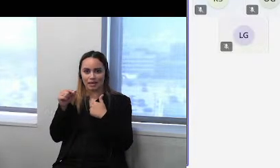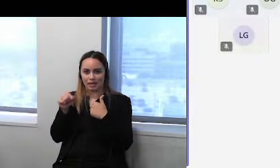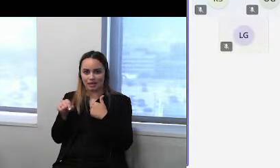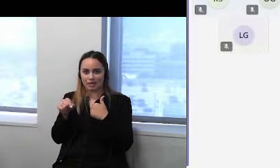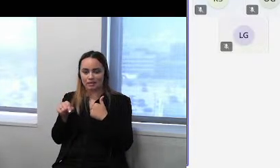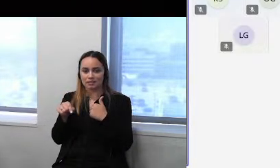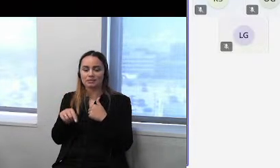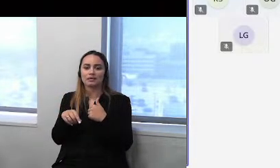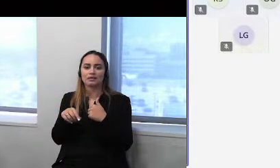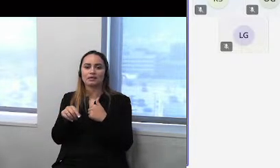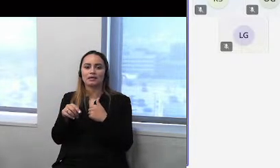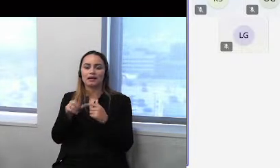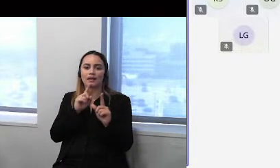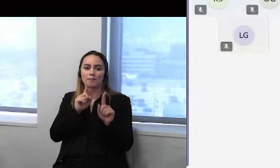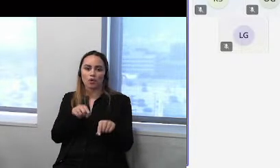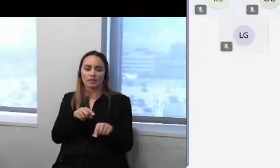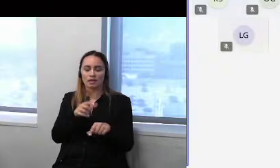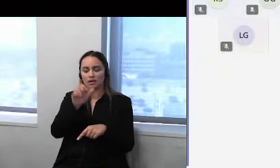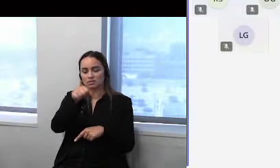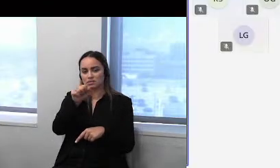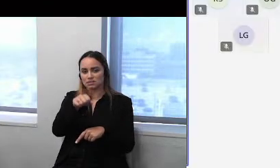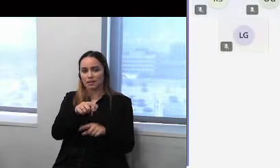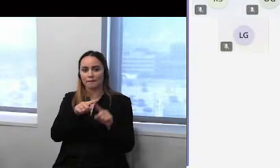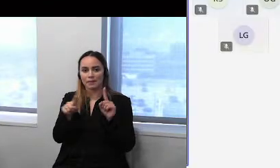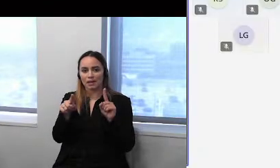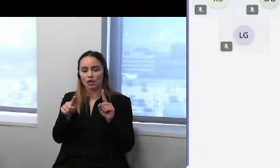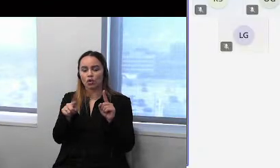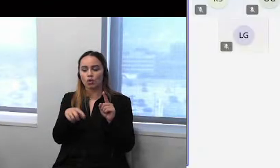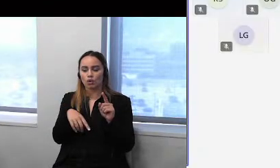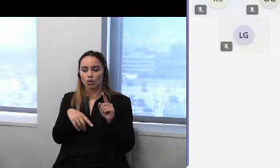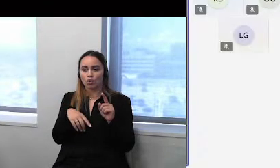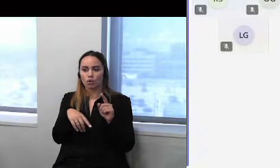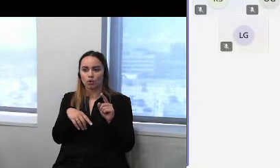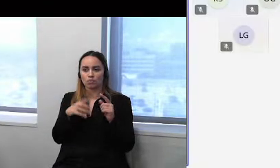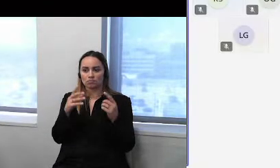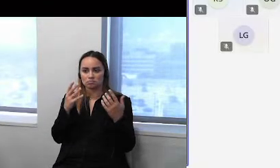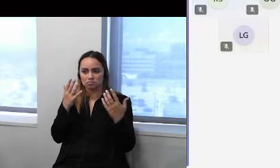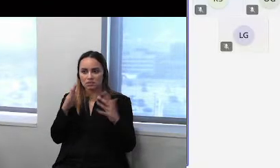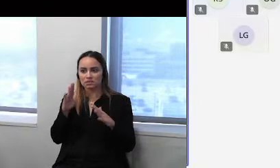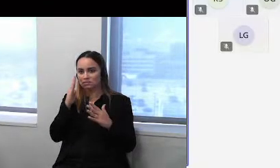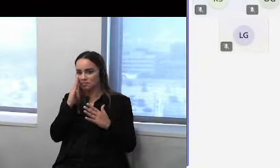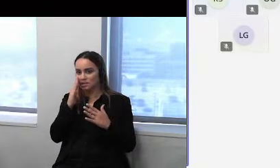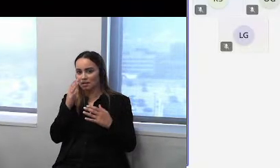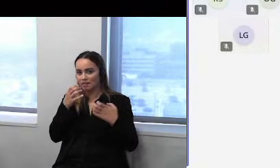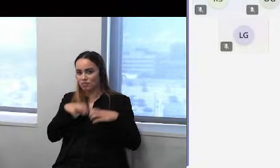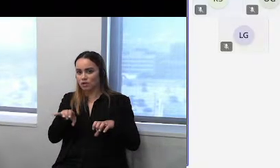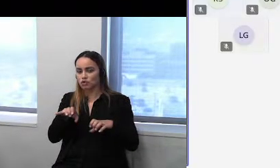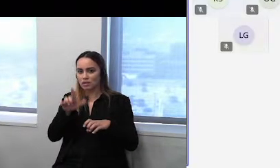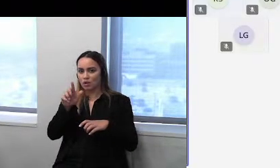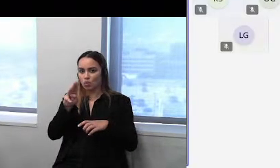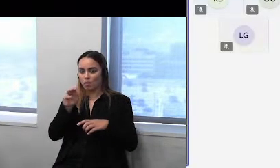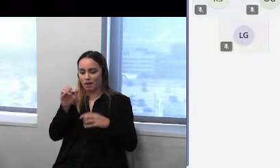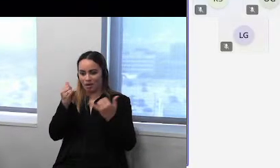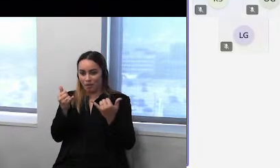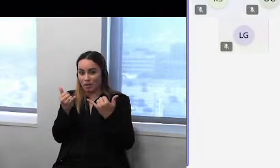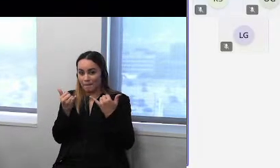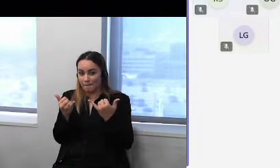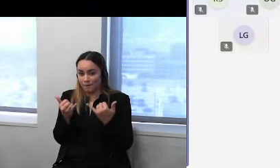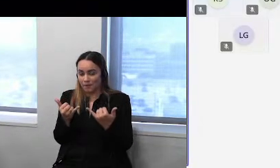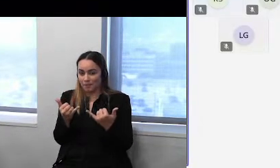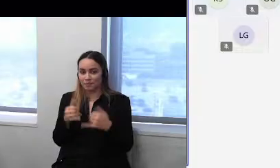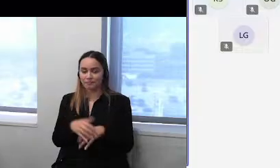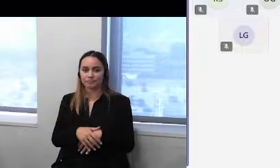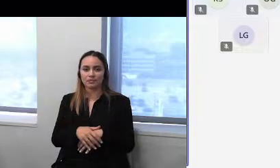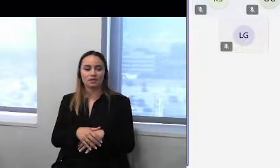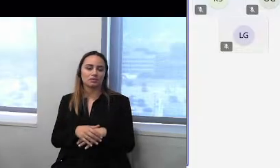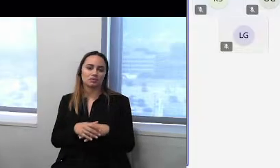yes. Are you aware of any effort of that kind is ongoing right now? I can't recollect